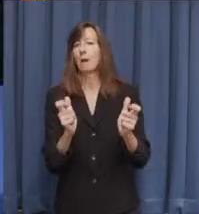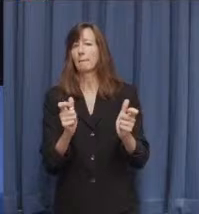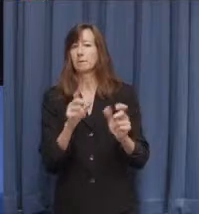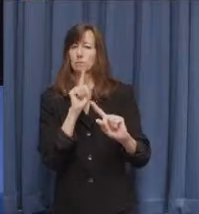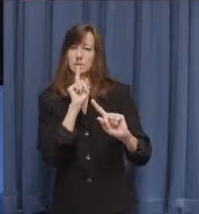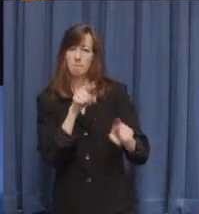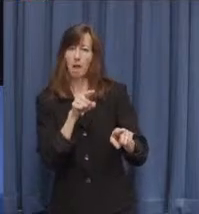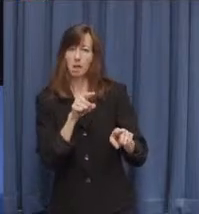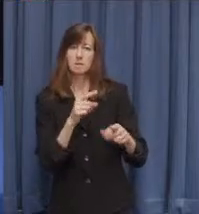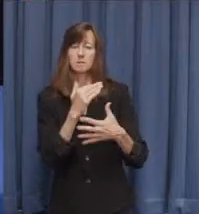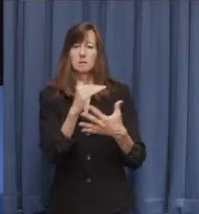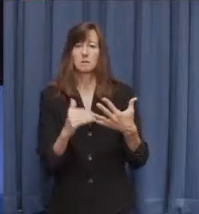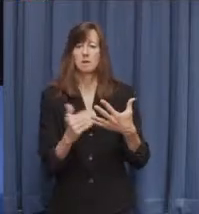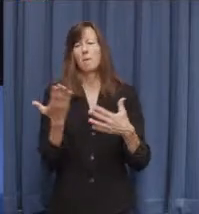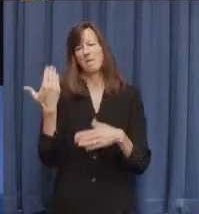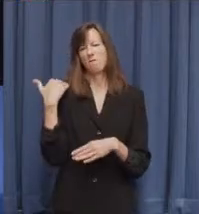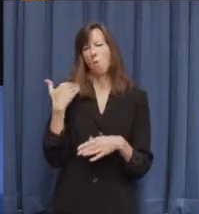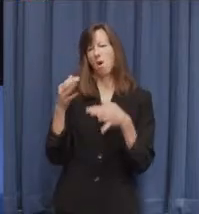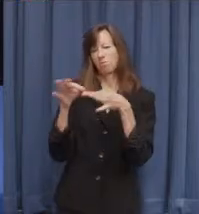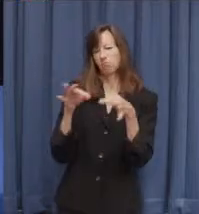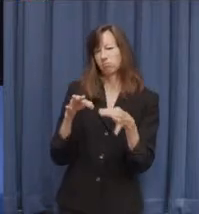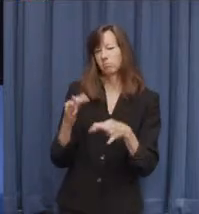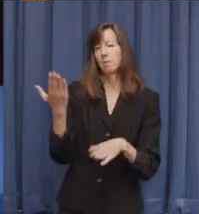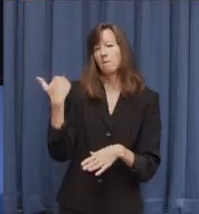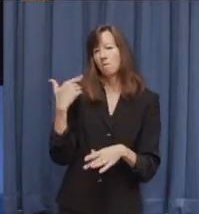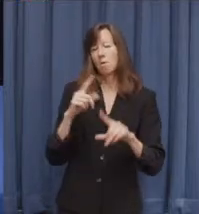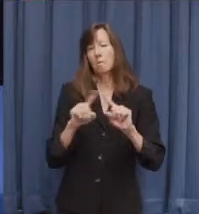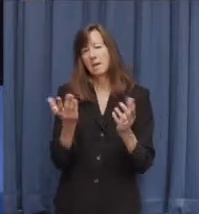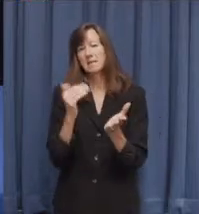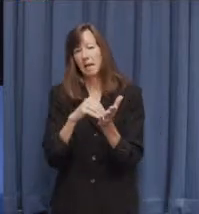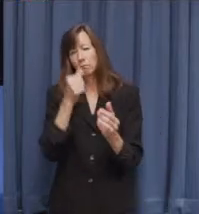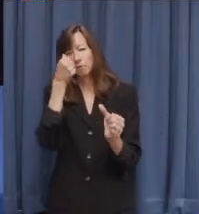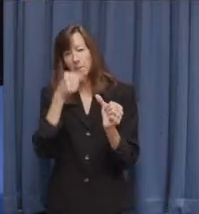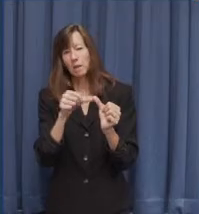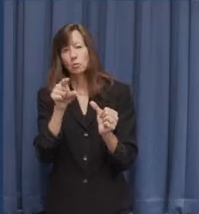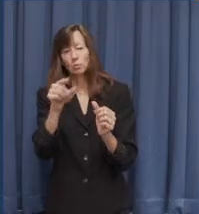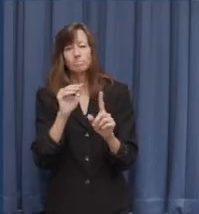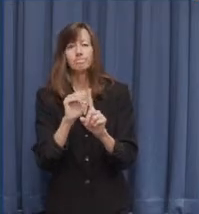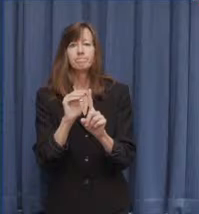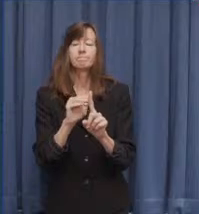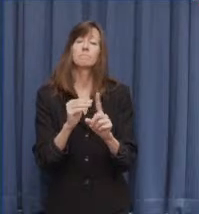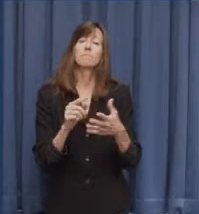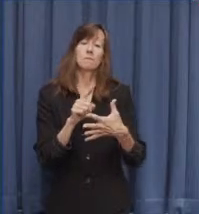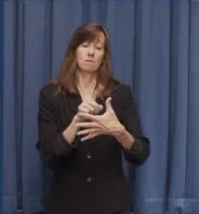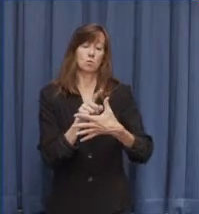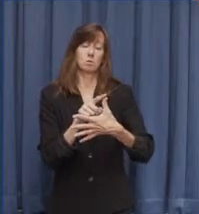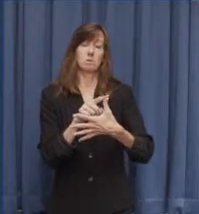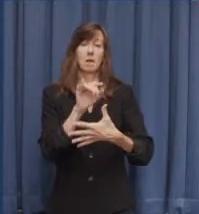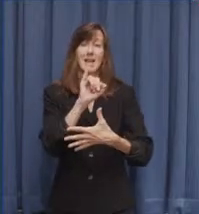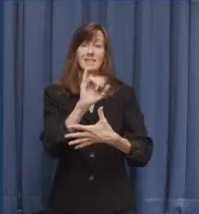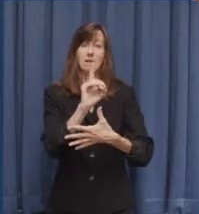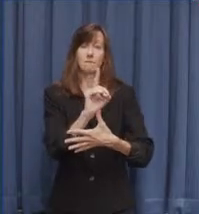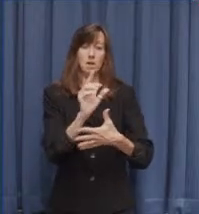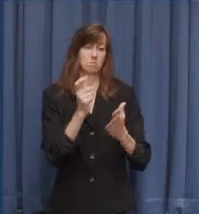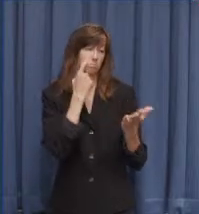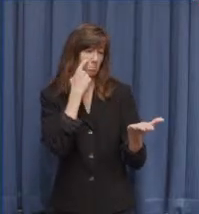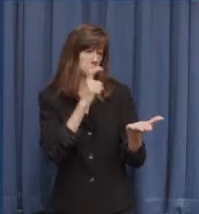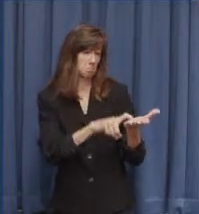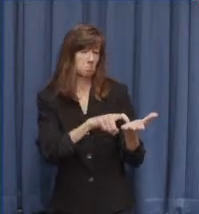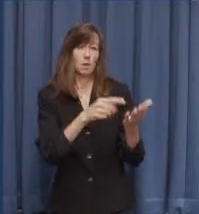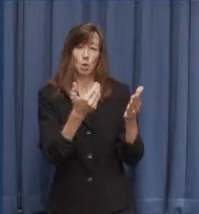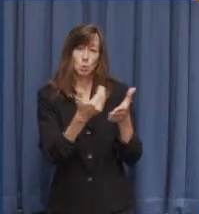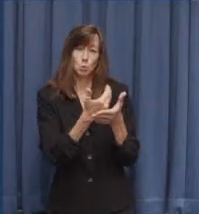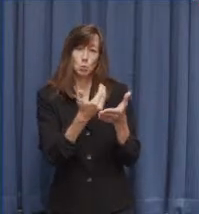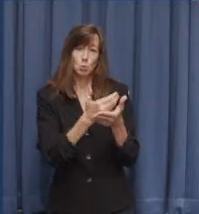just quickly again remind you, it's identifying any new cases and determining if they're clusters. So that's really